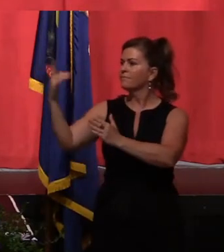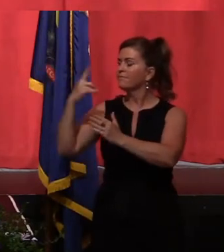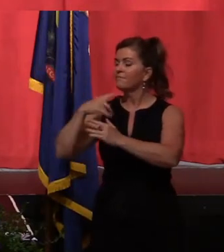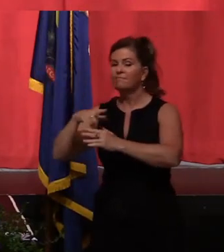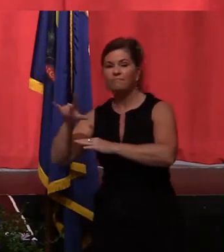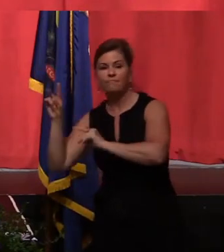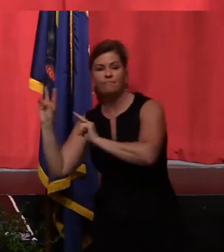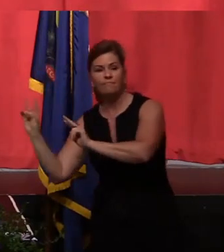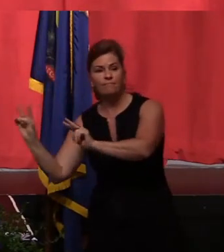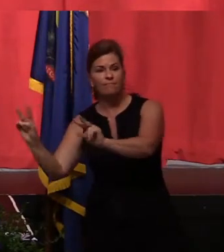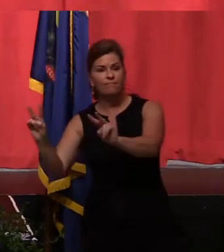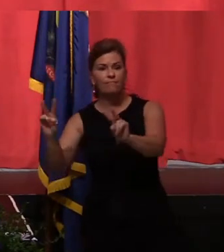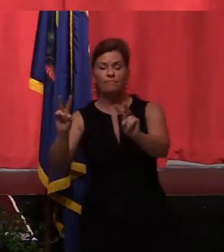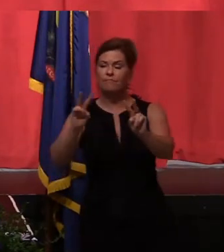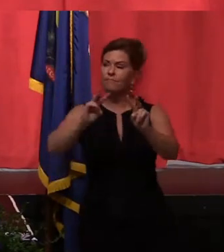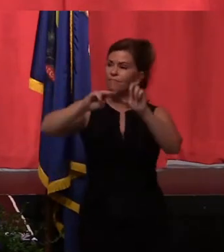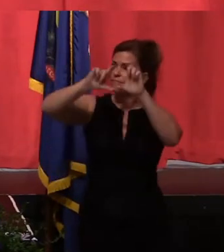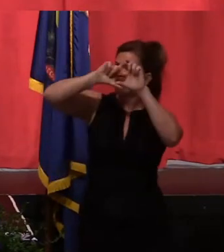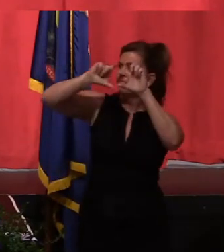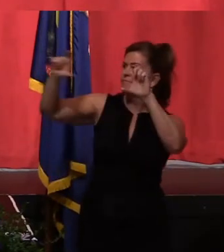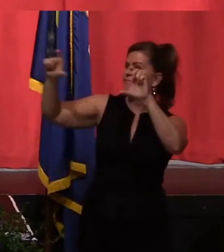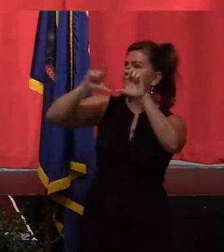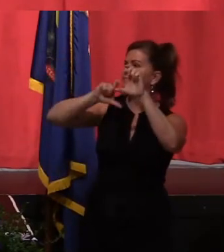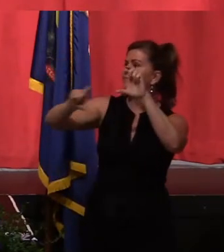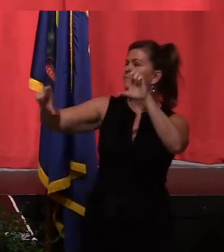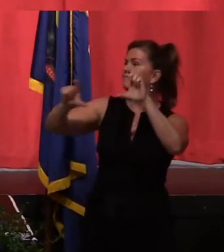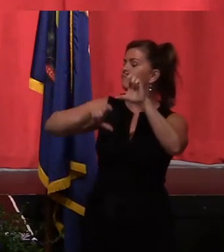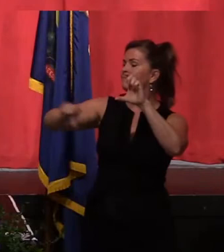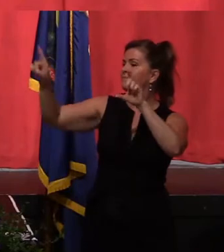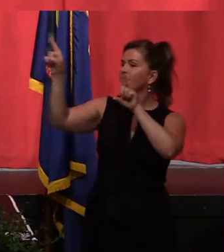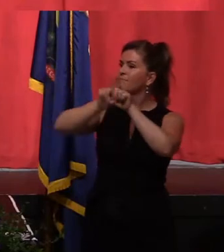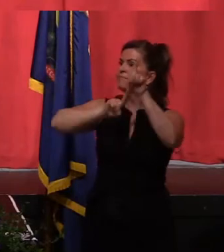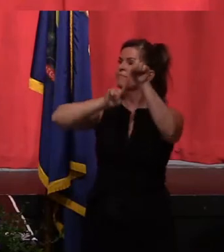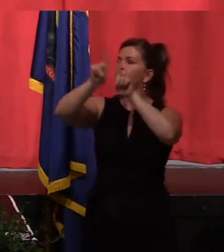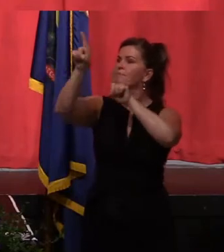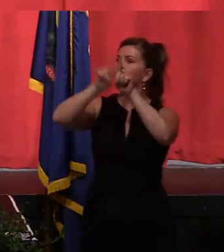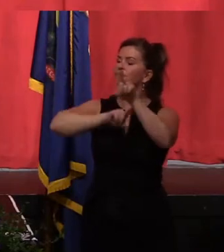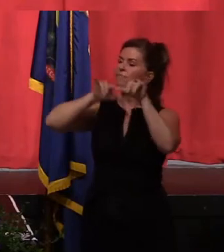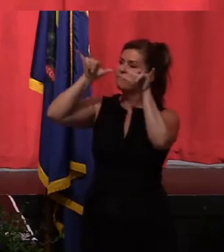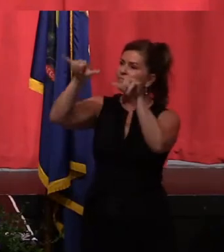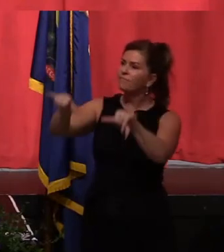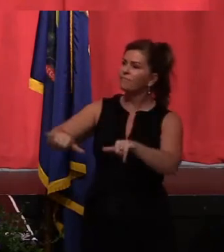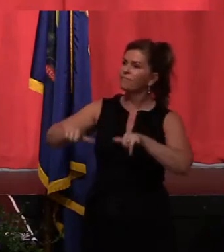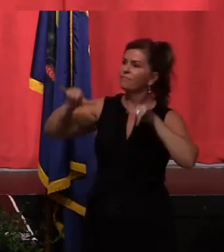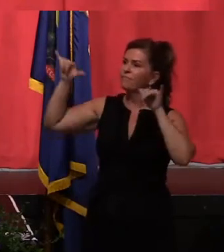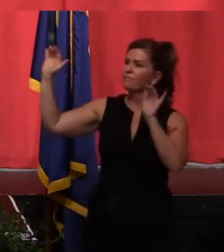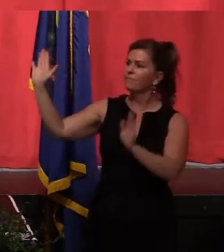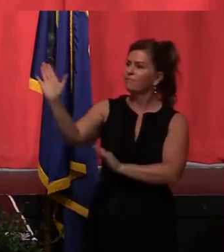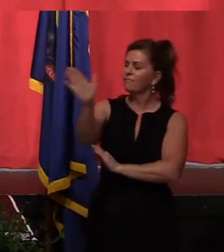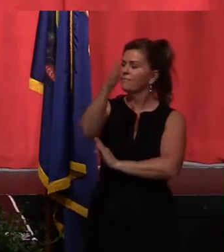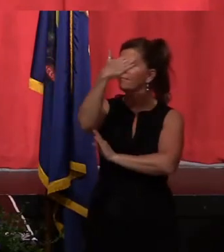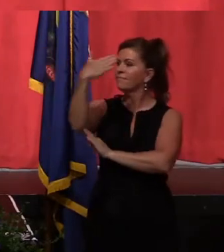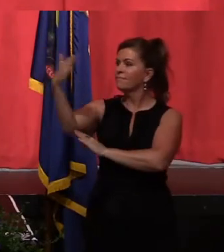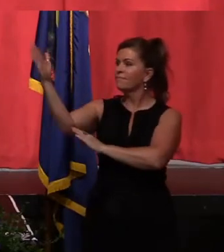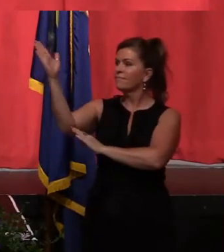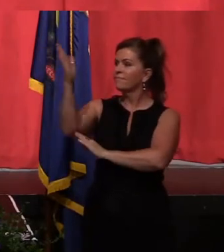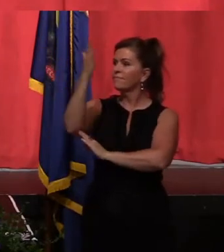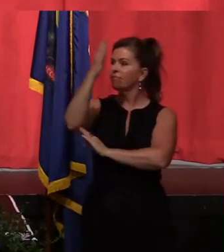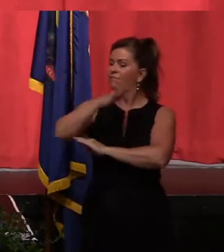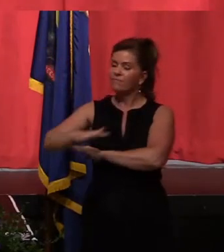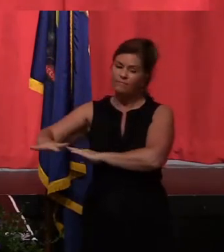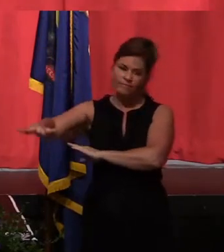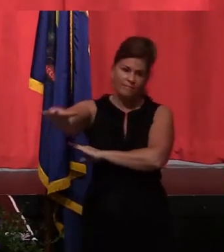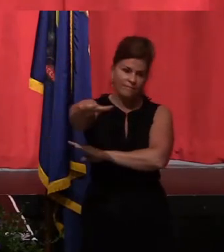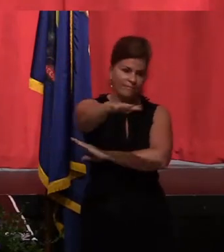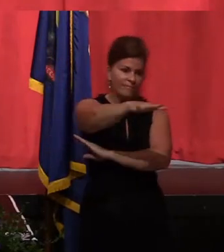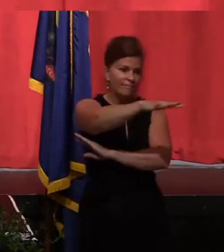say does that star-spangled banner yet wave o'er